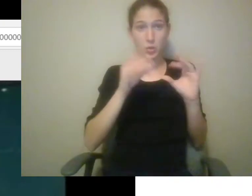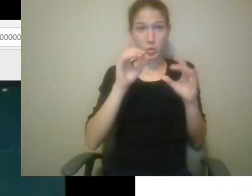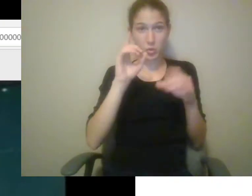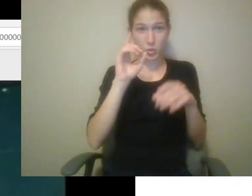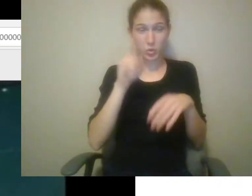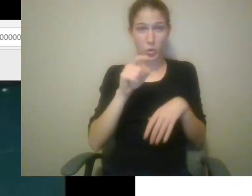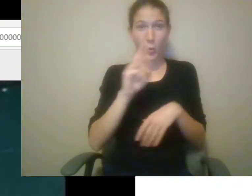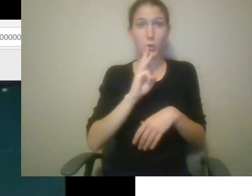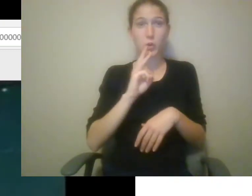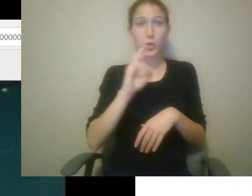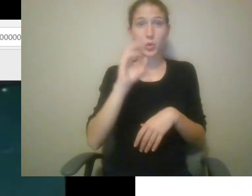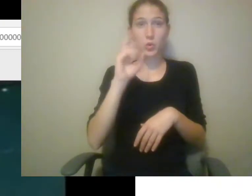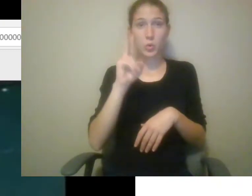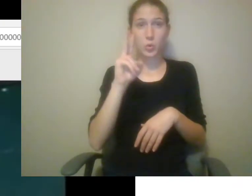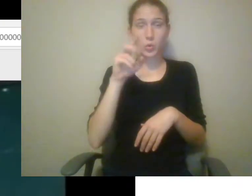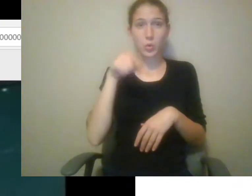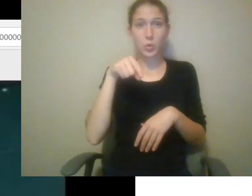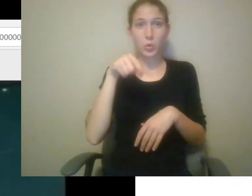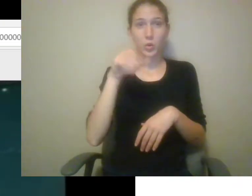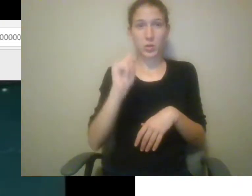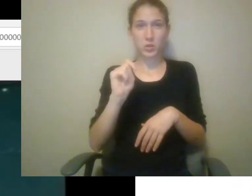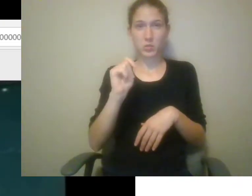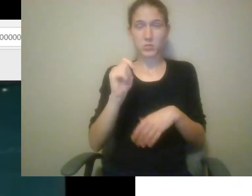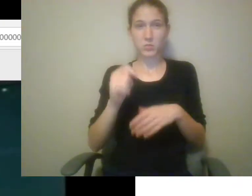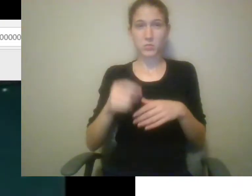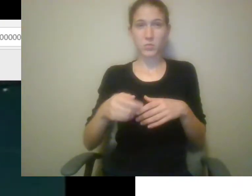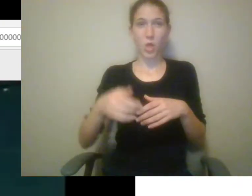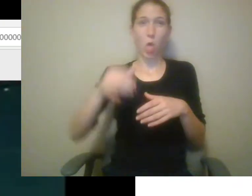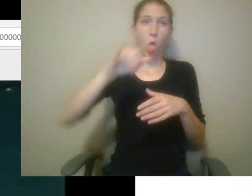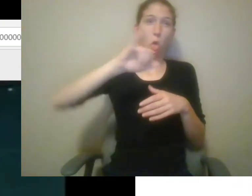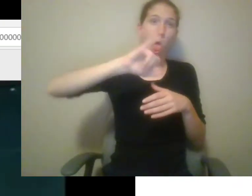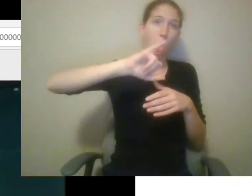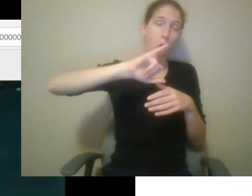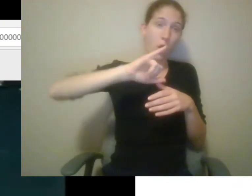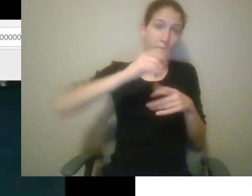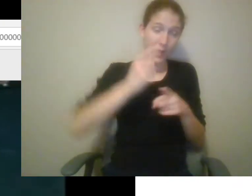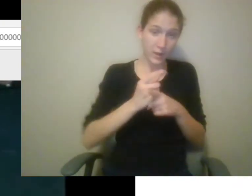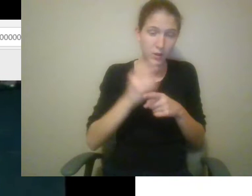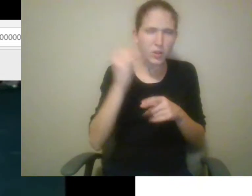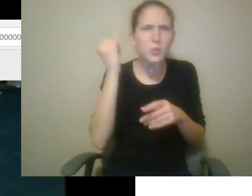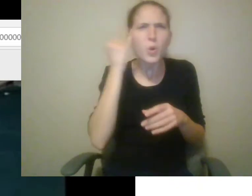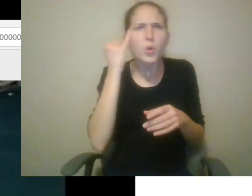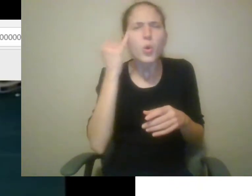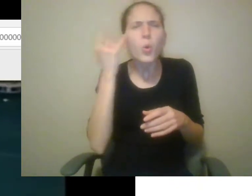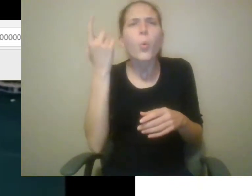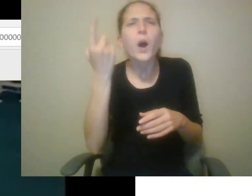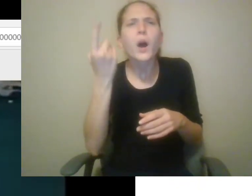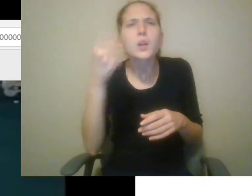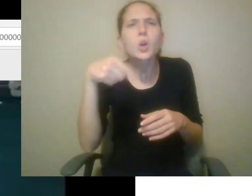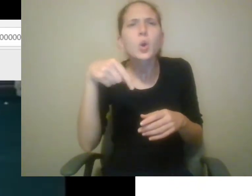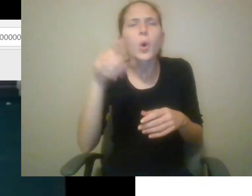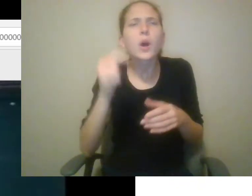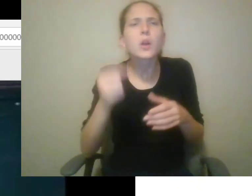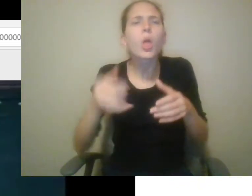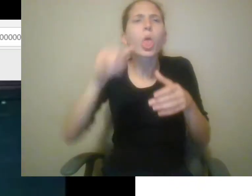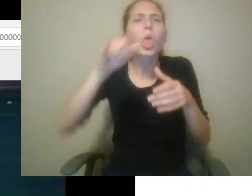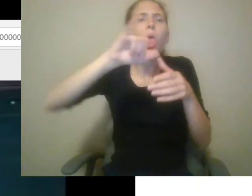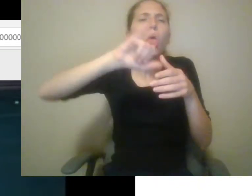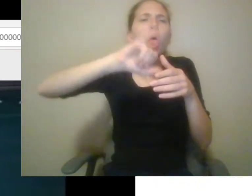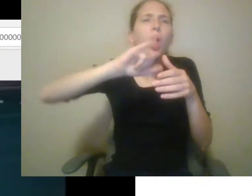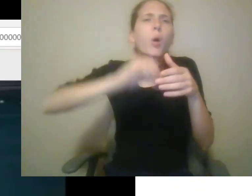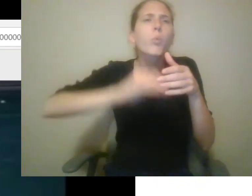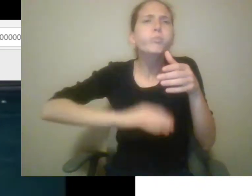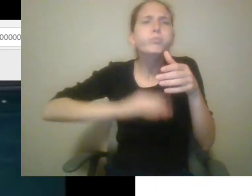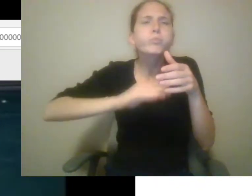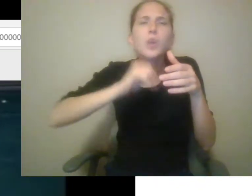quarts of water, right? What happens if you only add 1 quart of water? What happens? Your hands, come on, hands. What happens if you only add 1